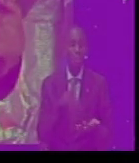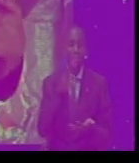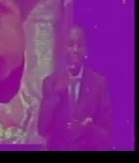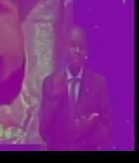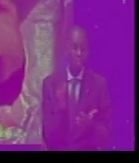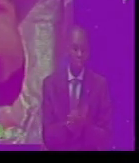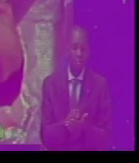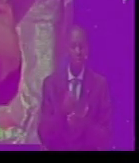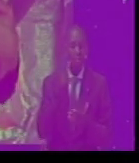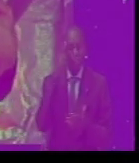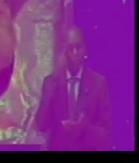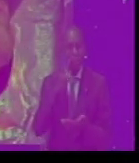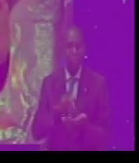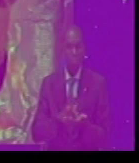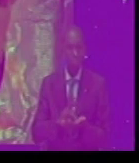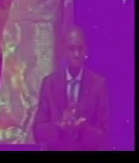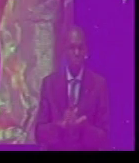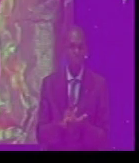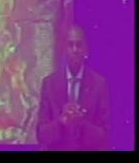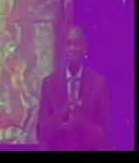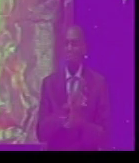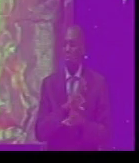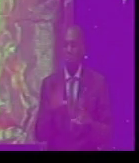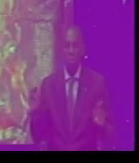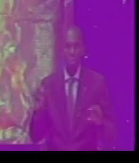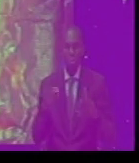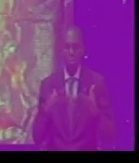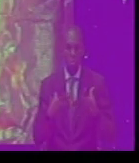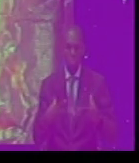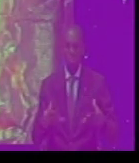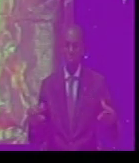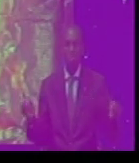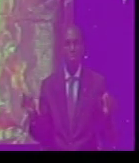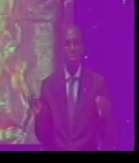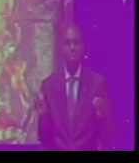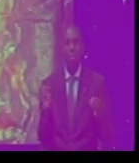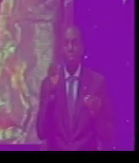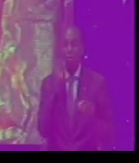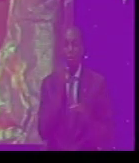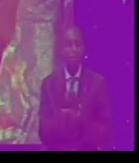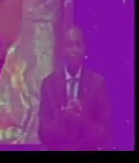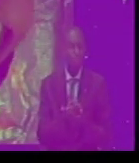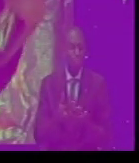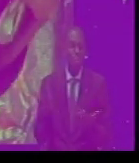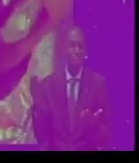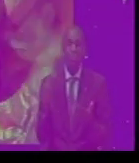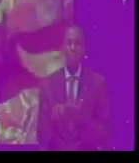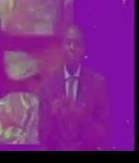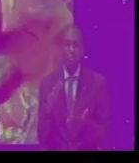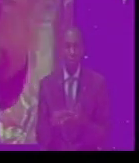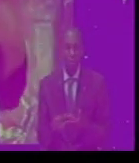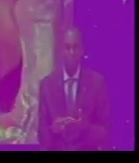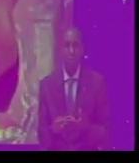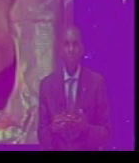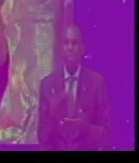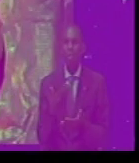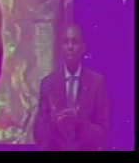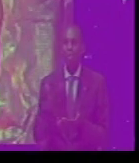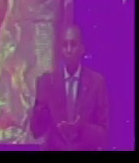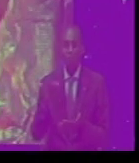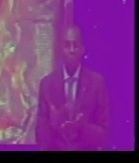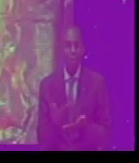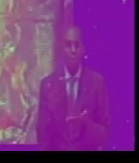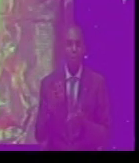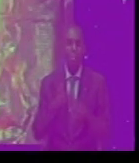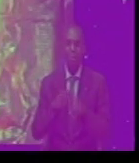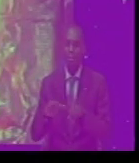a lot of money. Some people collected 30,000 saying that they will treat, but for not in vain.